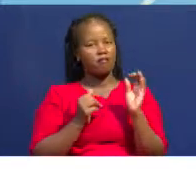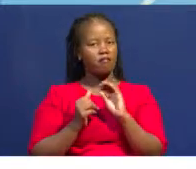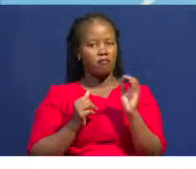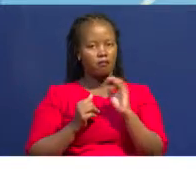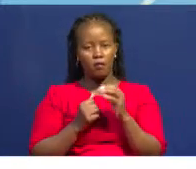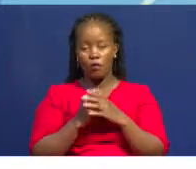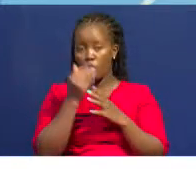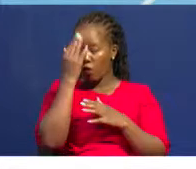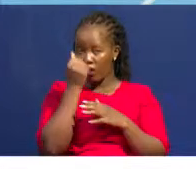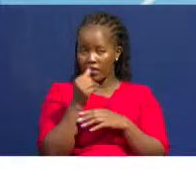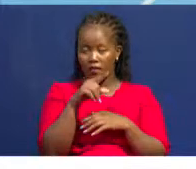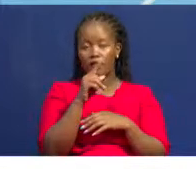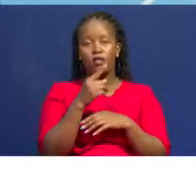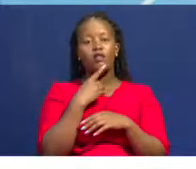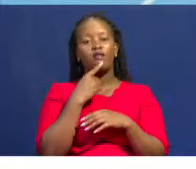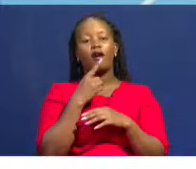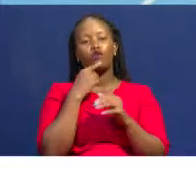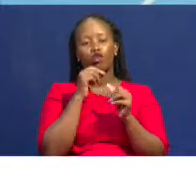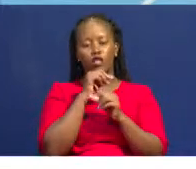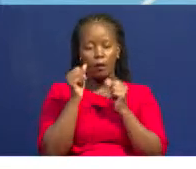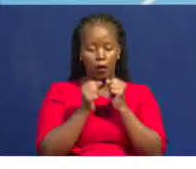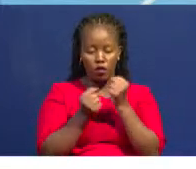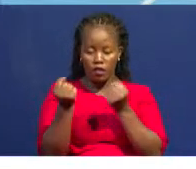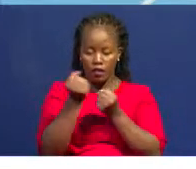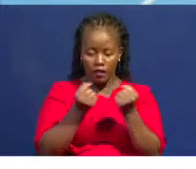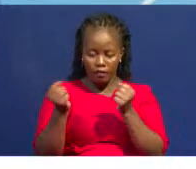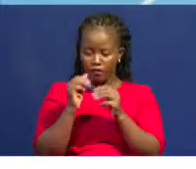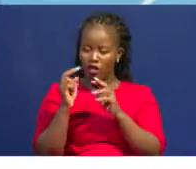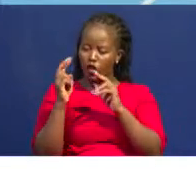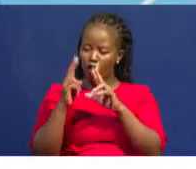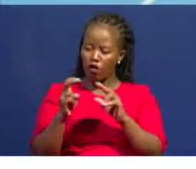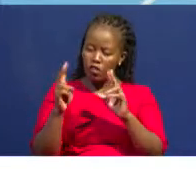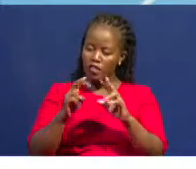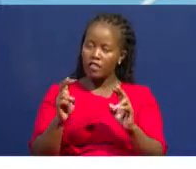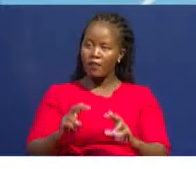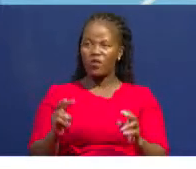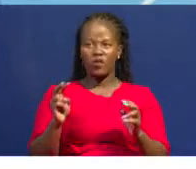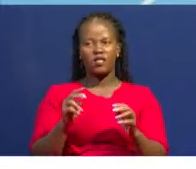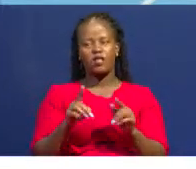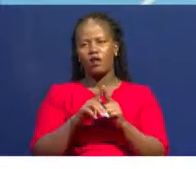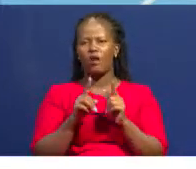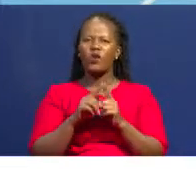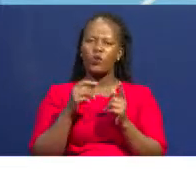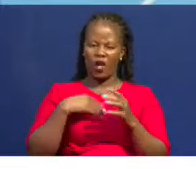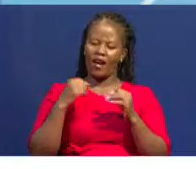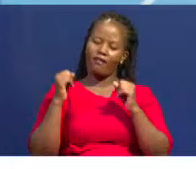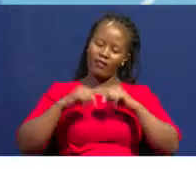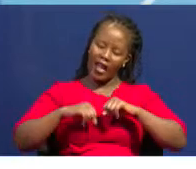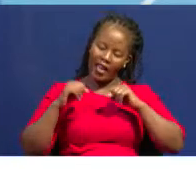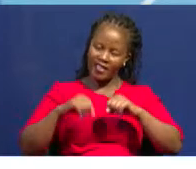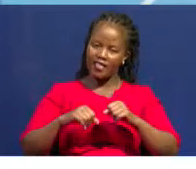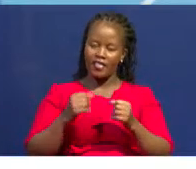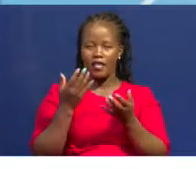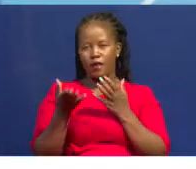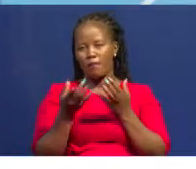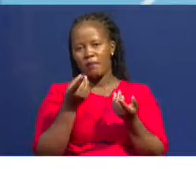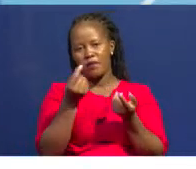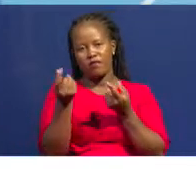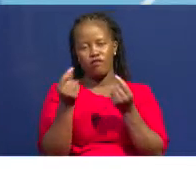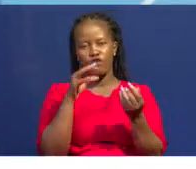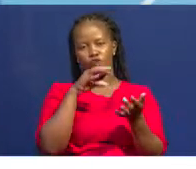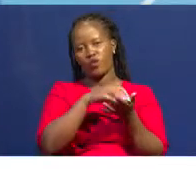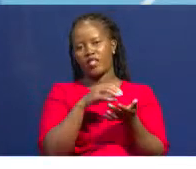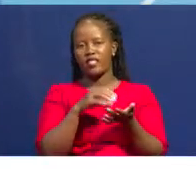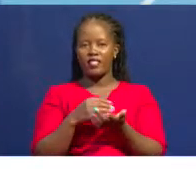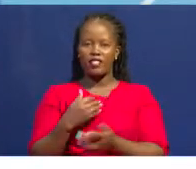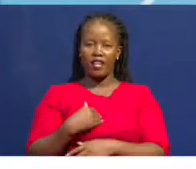talked about vehicle inspection, that is mandatory, and he has said there could be isolated cases, just like you're talking about. But